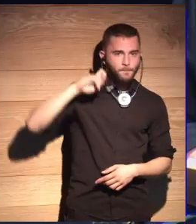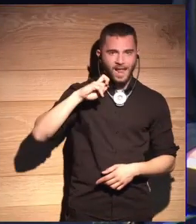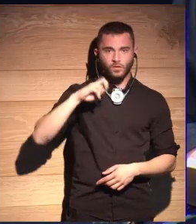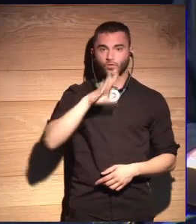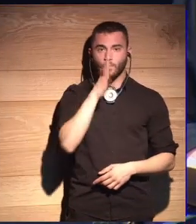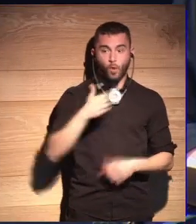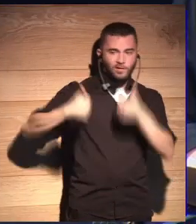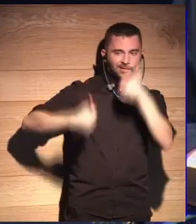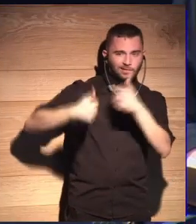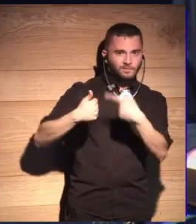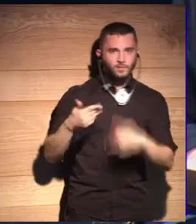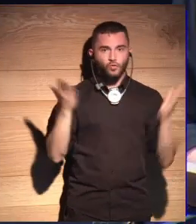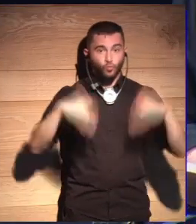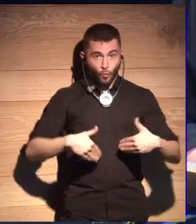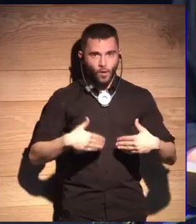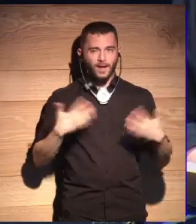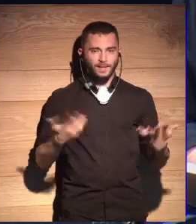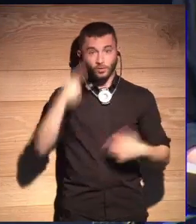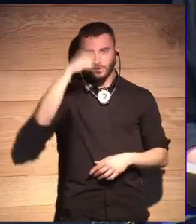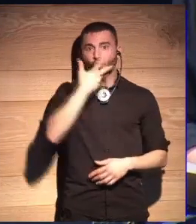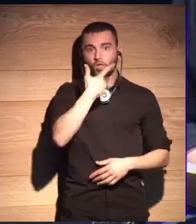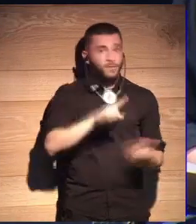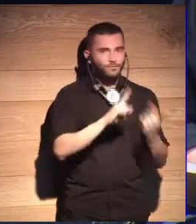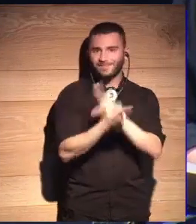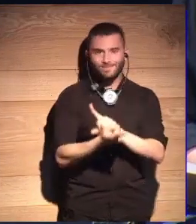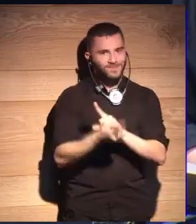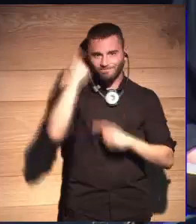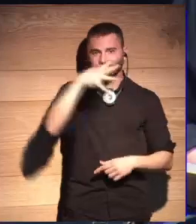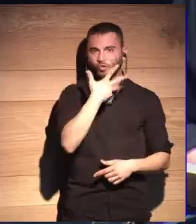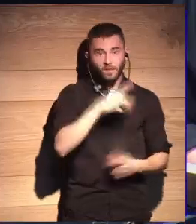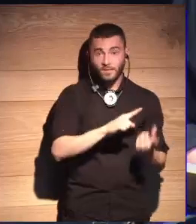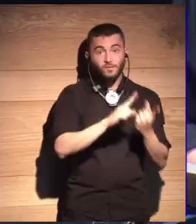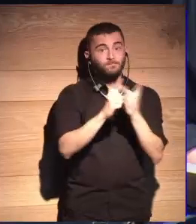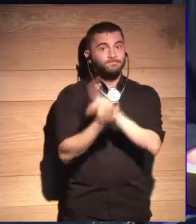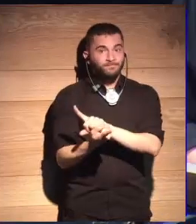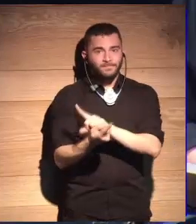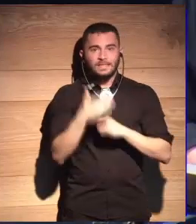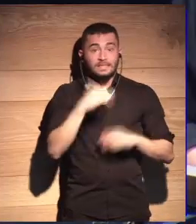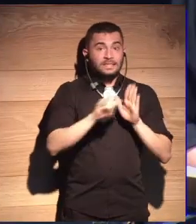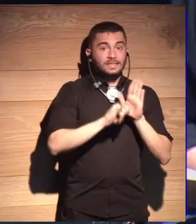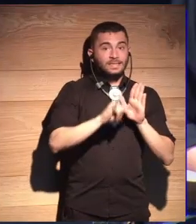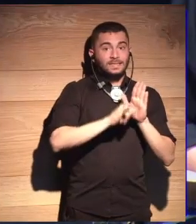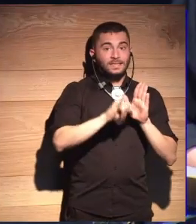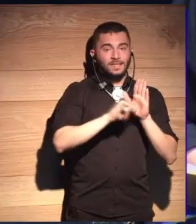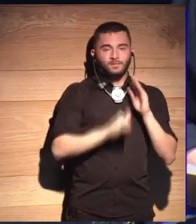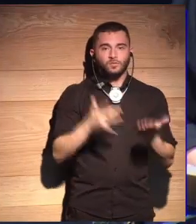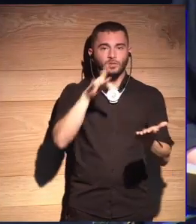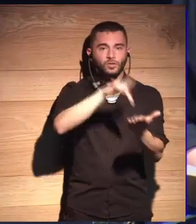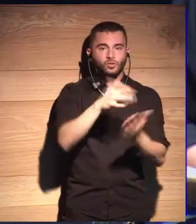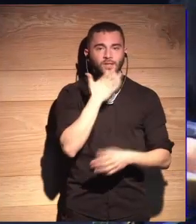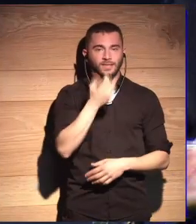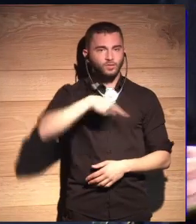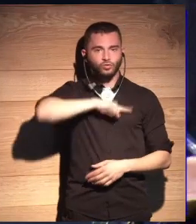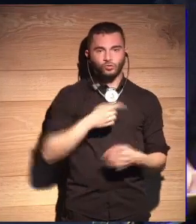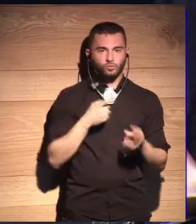have it, so that knowledge starts to become something closer to what it is like under conditions of warfare, which is a type of intelligence,